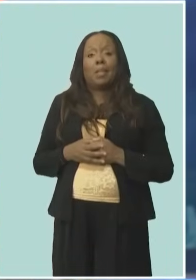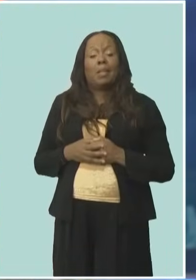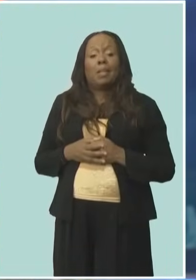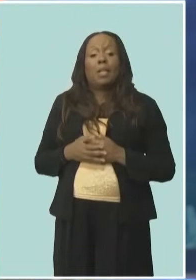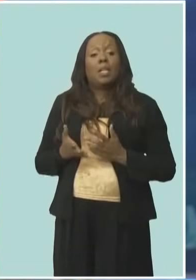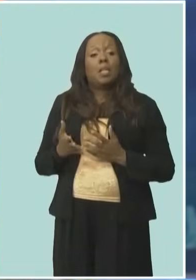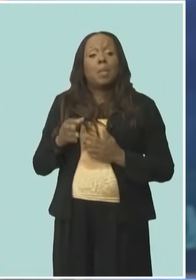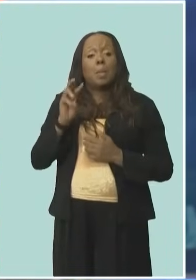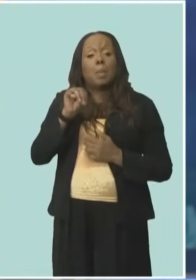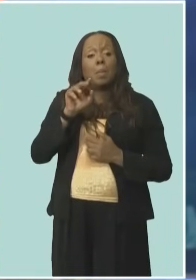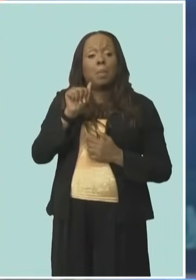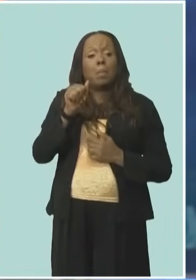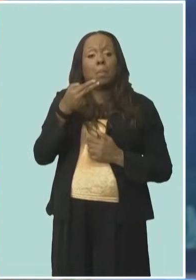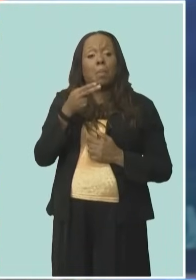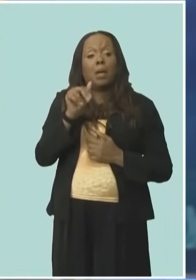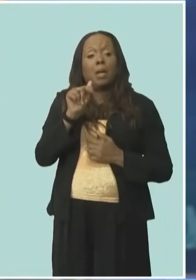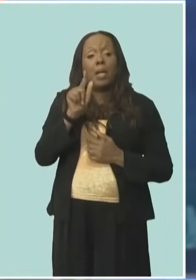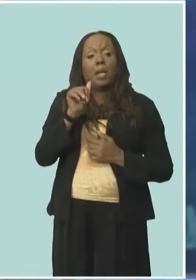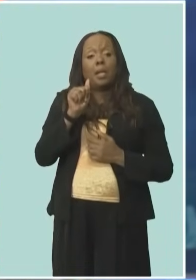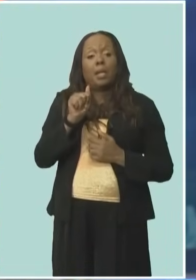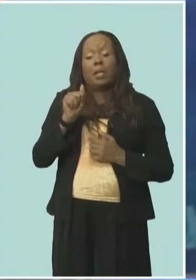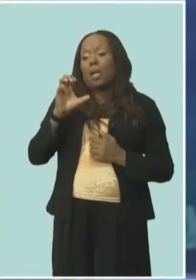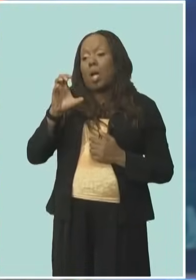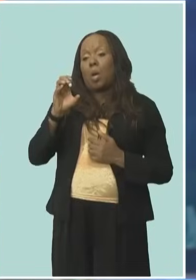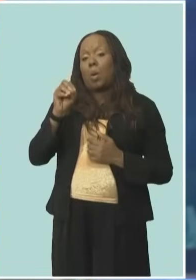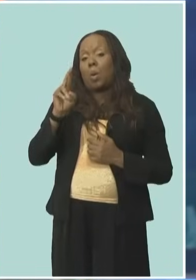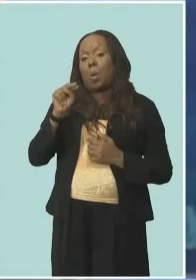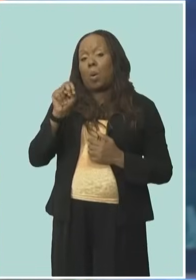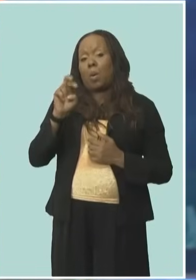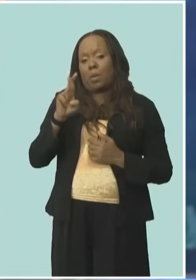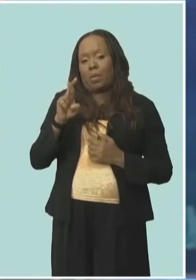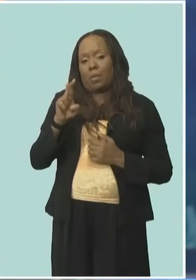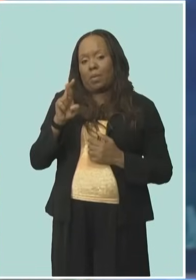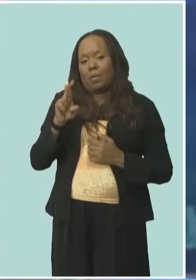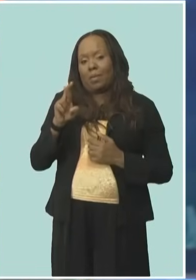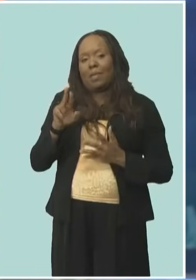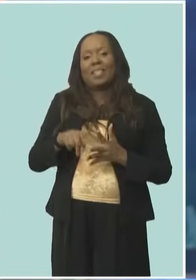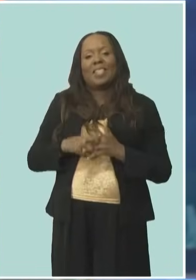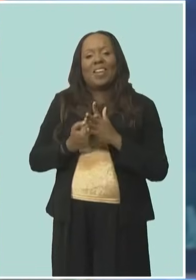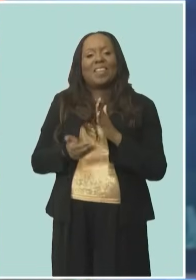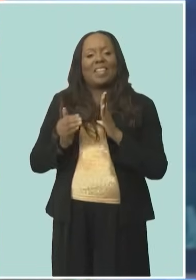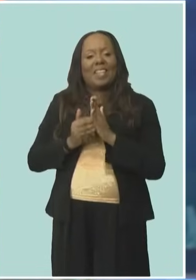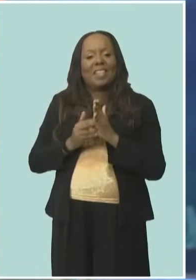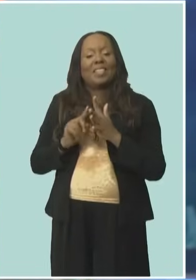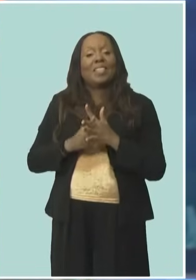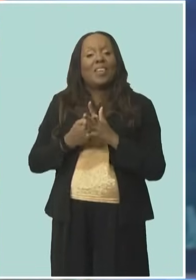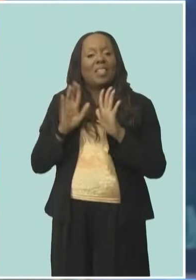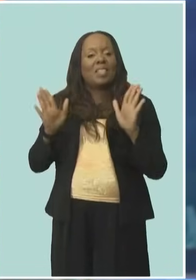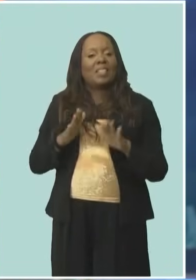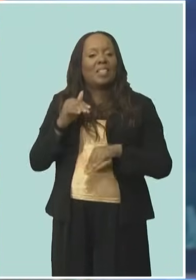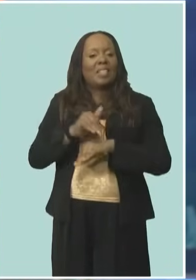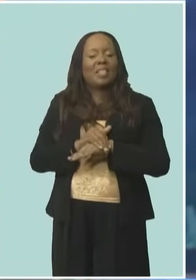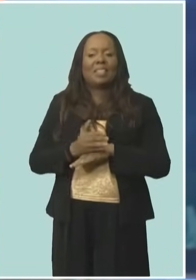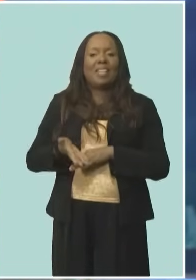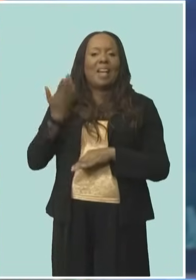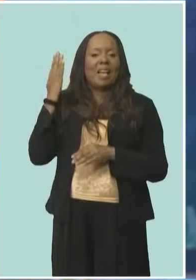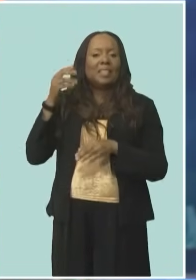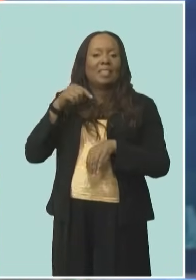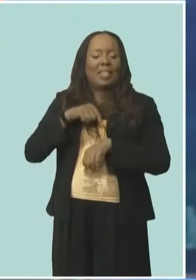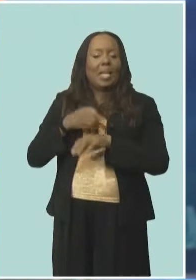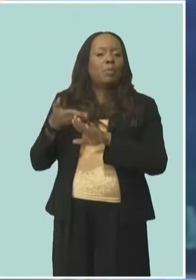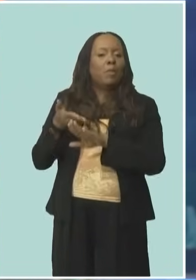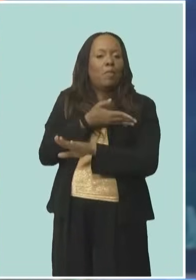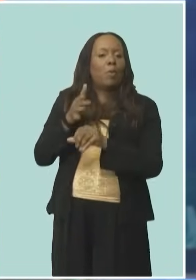COVID-19 pandemic, Mahalia's Corner has returned. The series kicked off on Sunday night with shows slated to be held throughout this